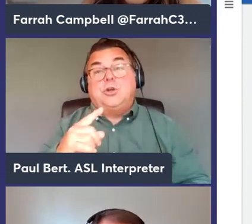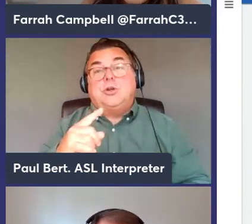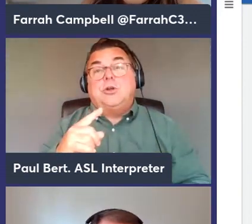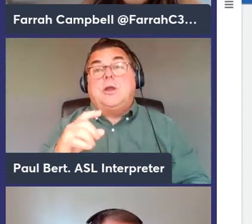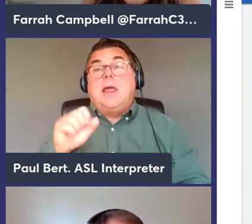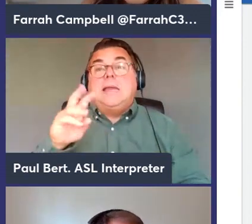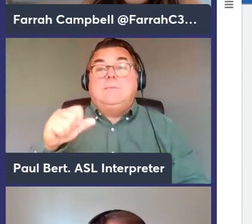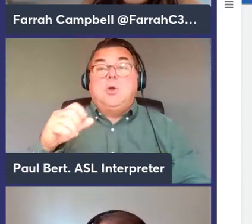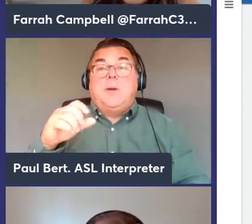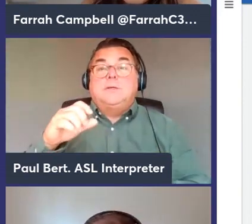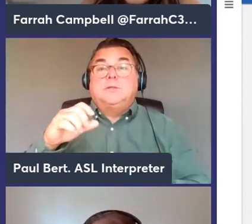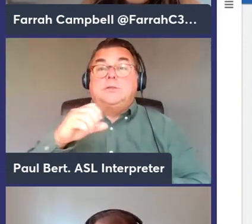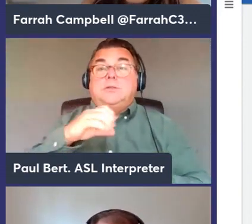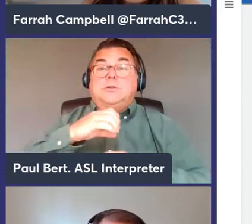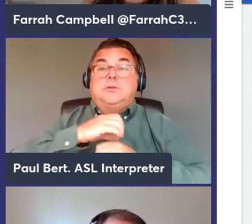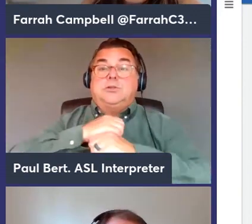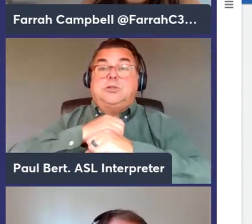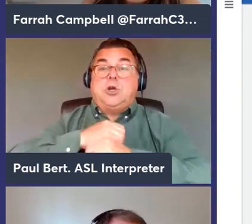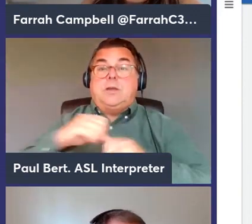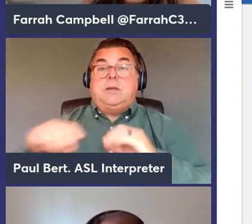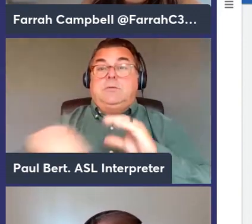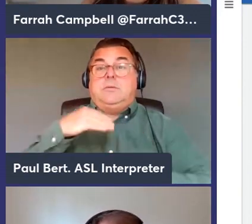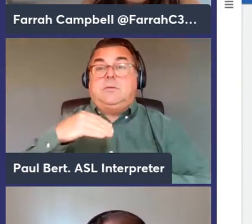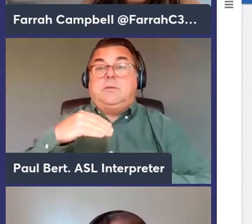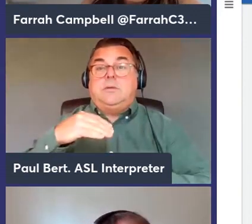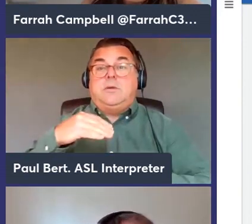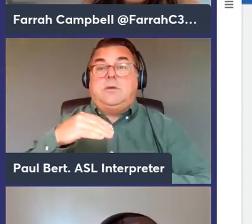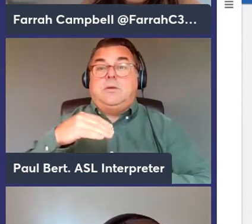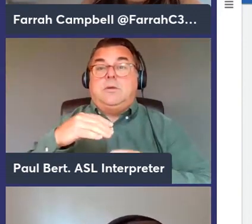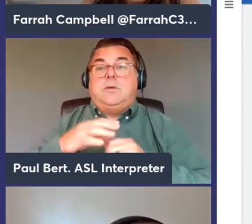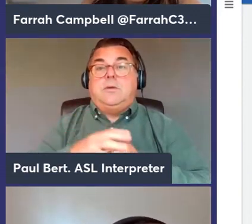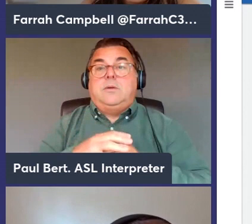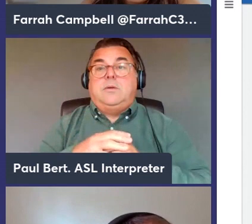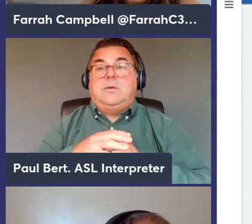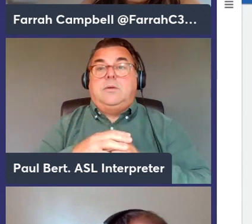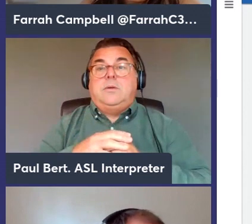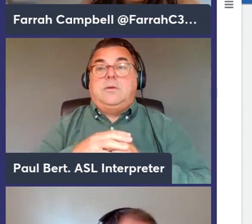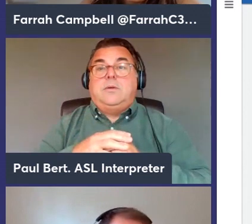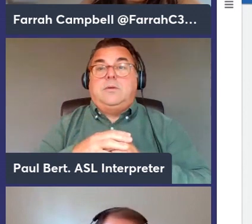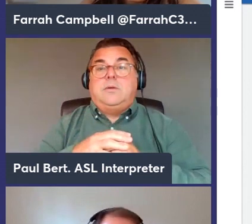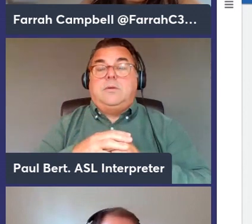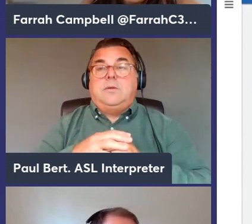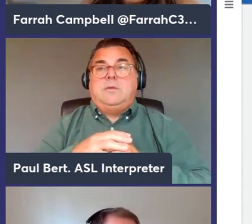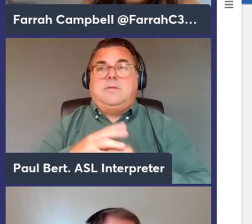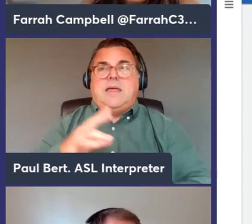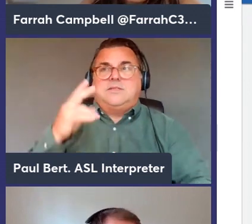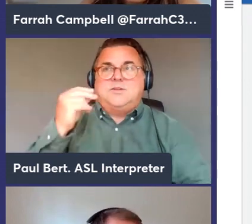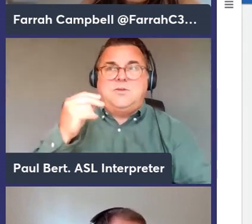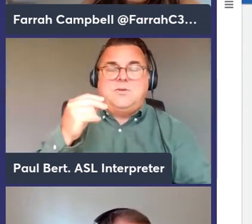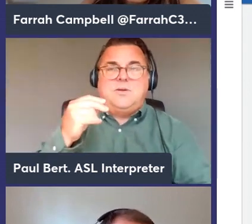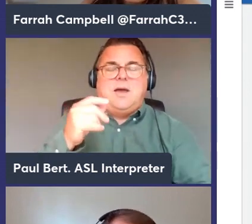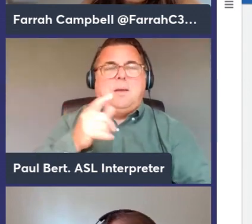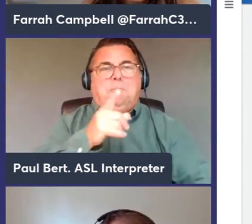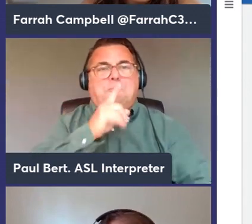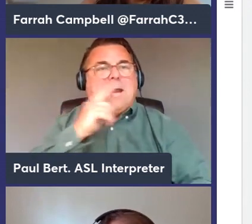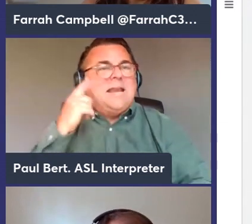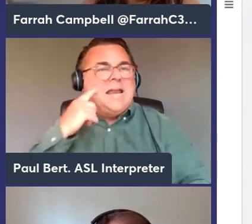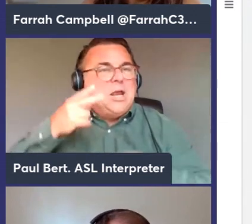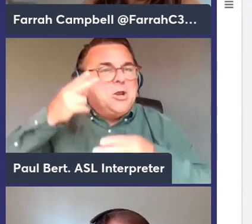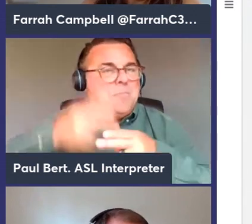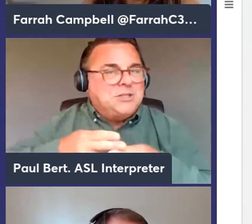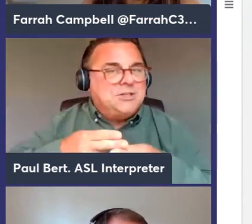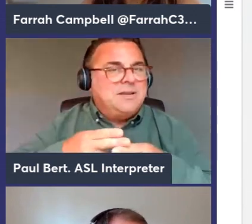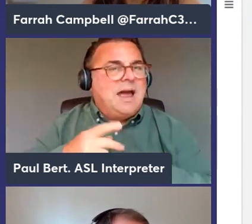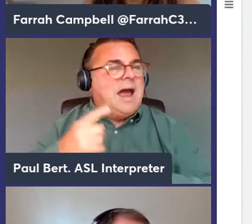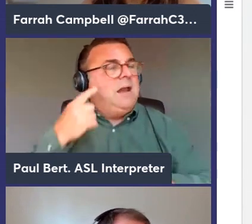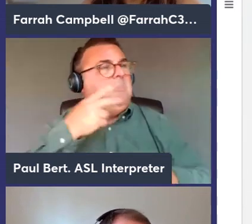AWS security team because I mentioned thumb drives in the context of our data centers, and that's a no-no. I didn't hear you mention it. Good, perfect. I